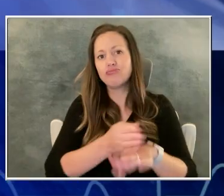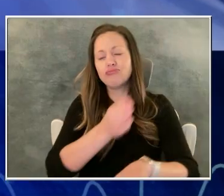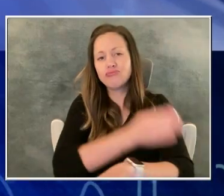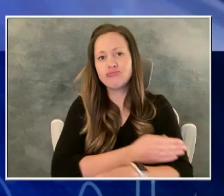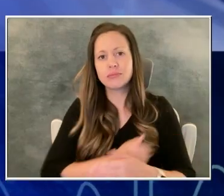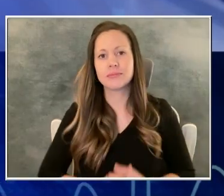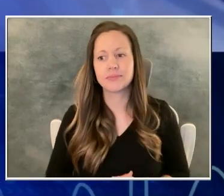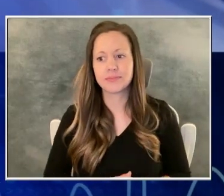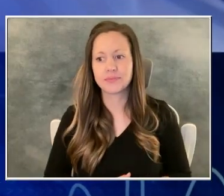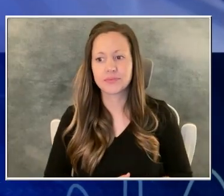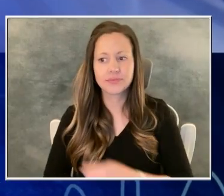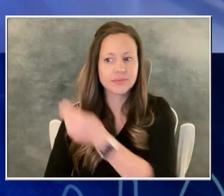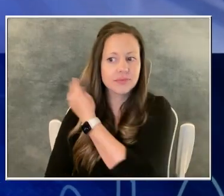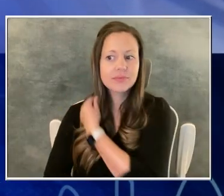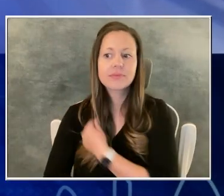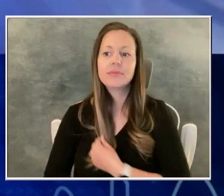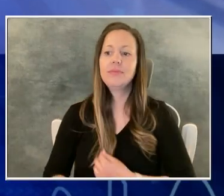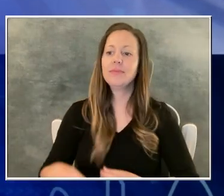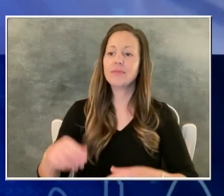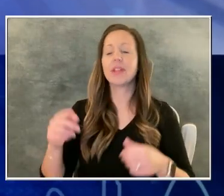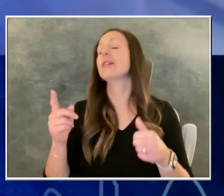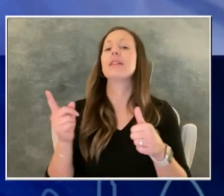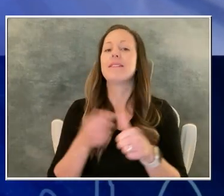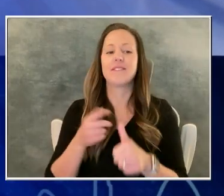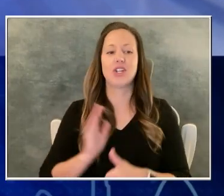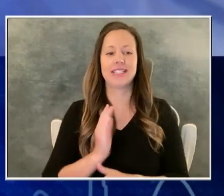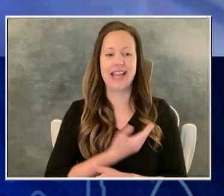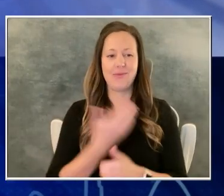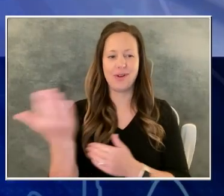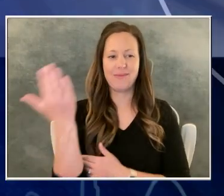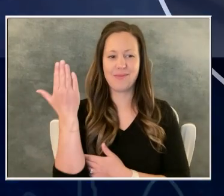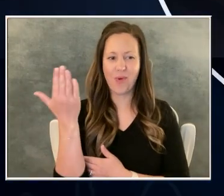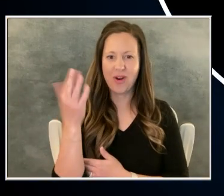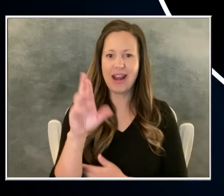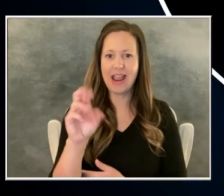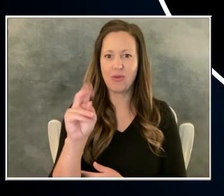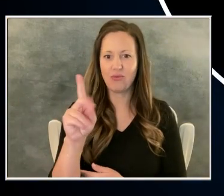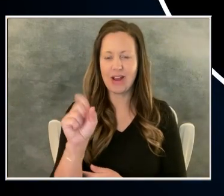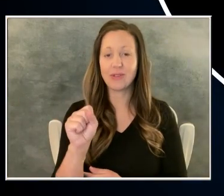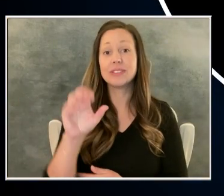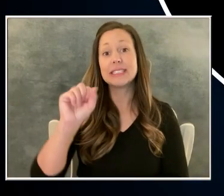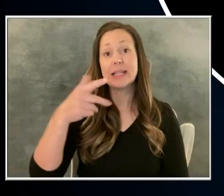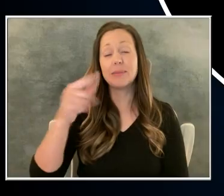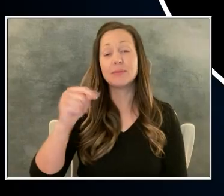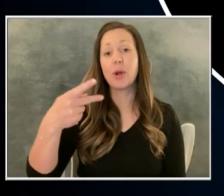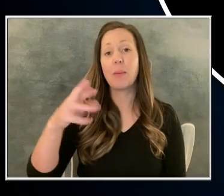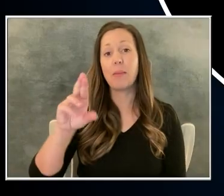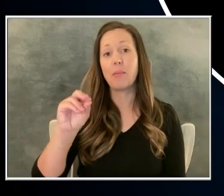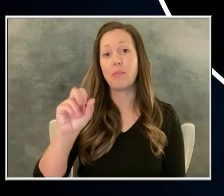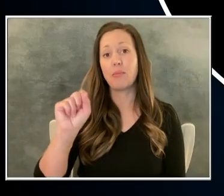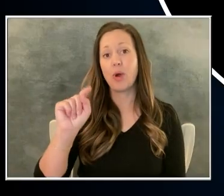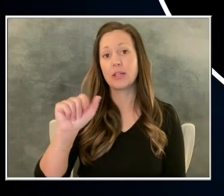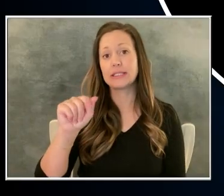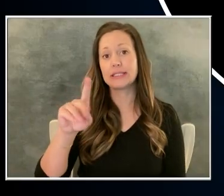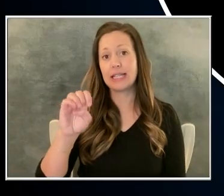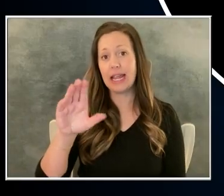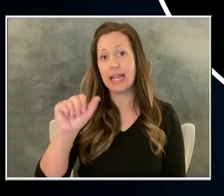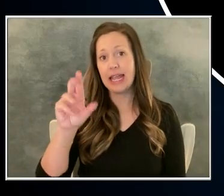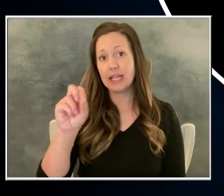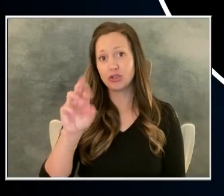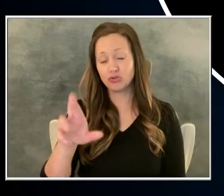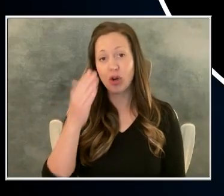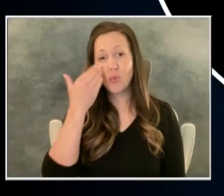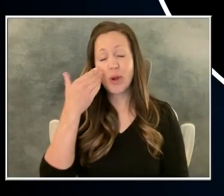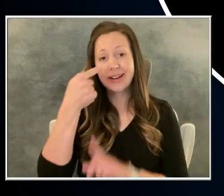But first, let's get to our morning rounds this morning. September is Prostate Cancer Awareness Month. An estimated 1 in 8 men will get it in